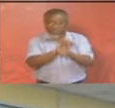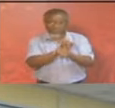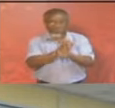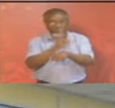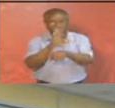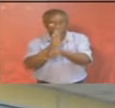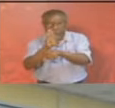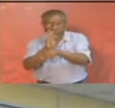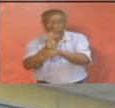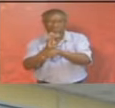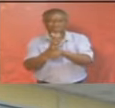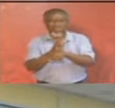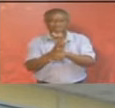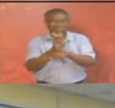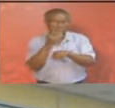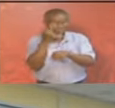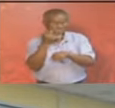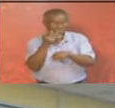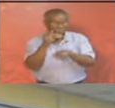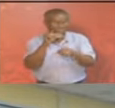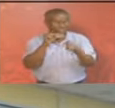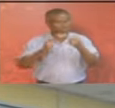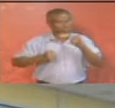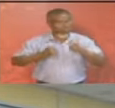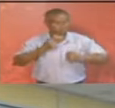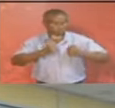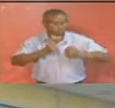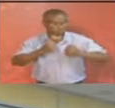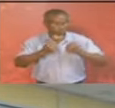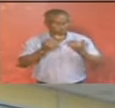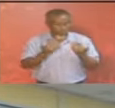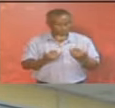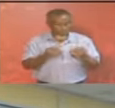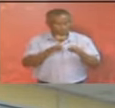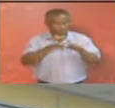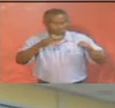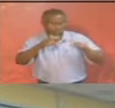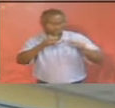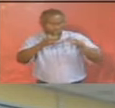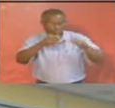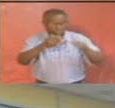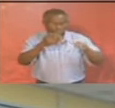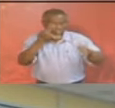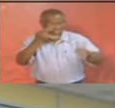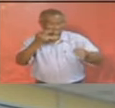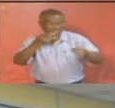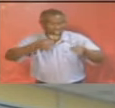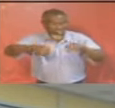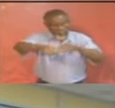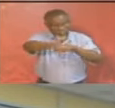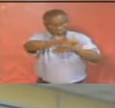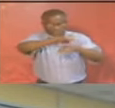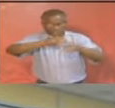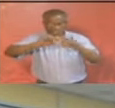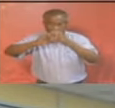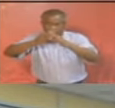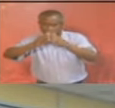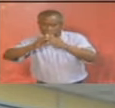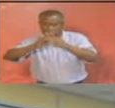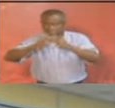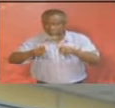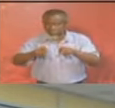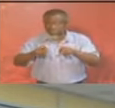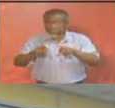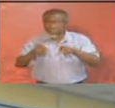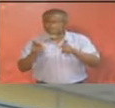opened up for a bit, because I've noticed that especially in like community fields and so on, people are playing